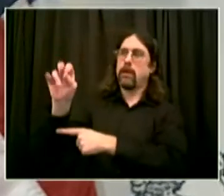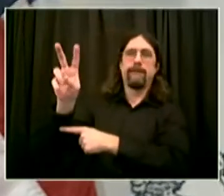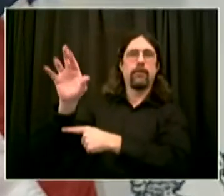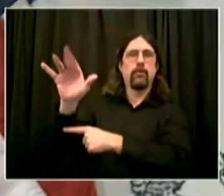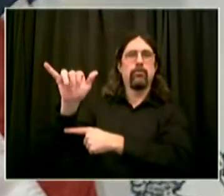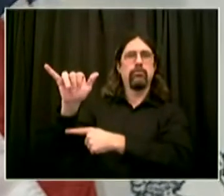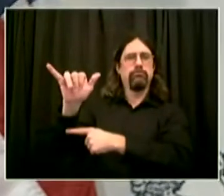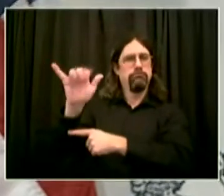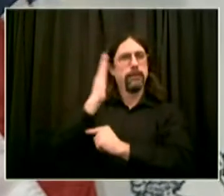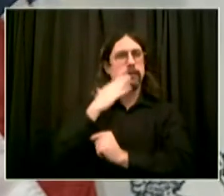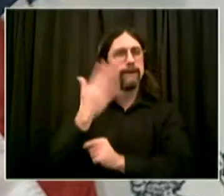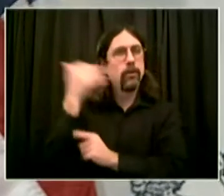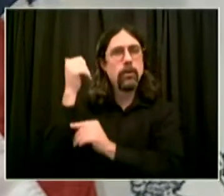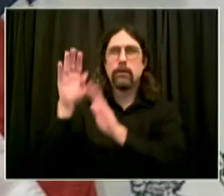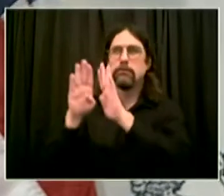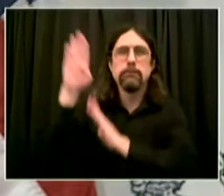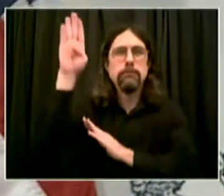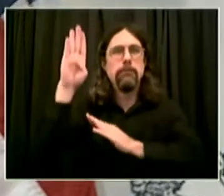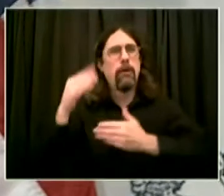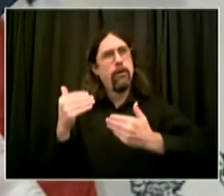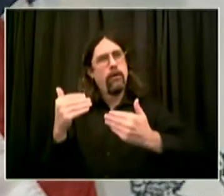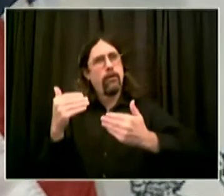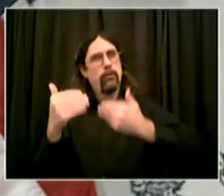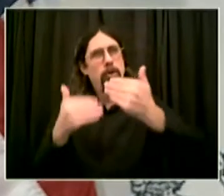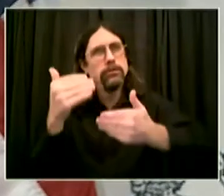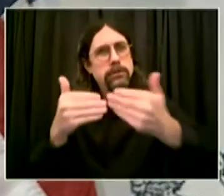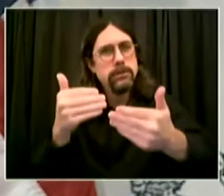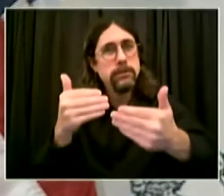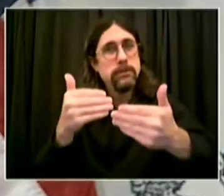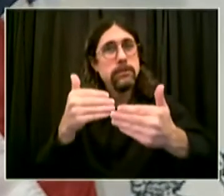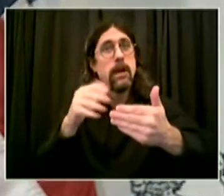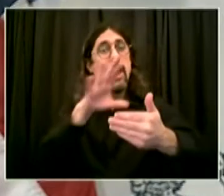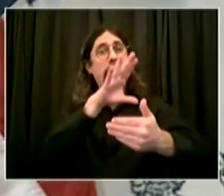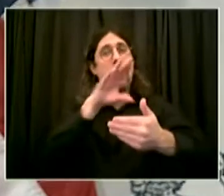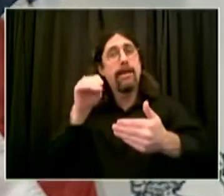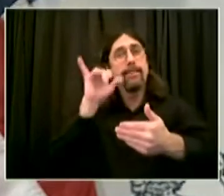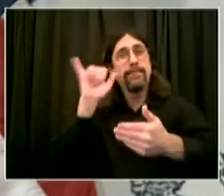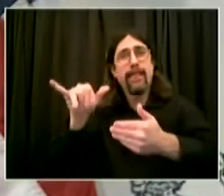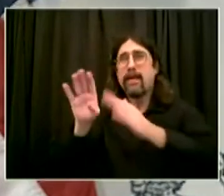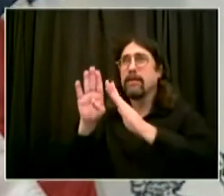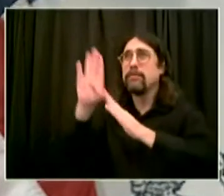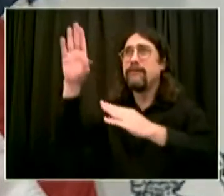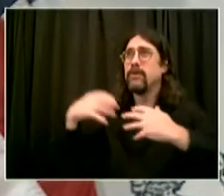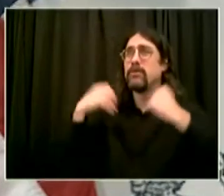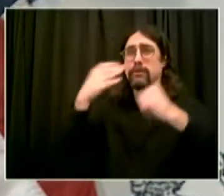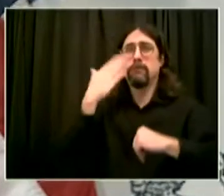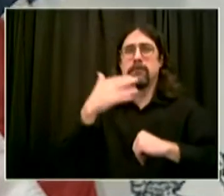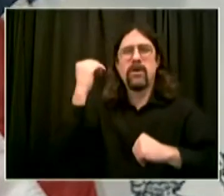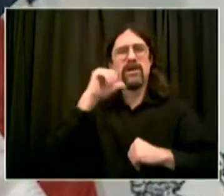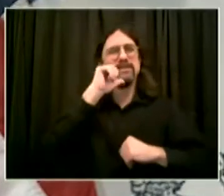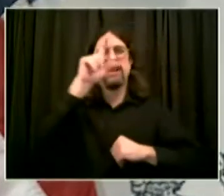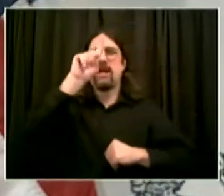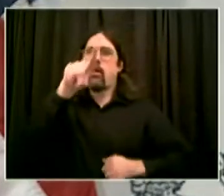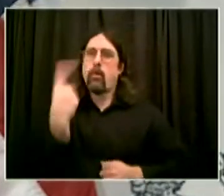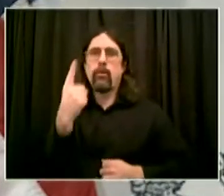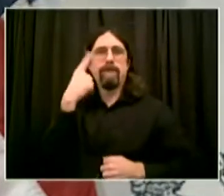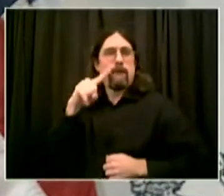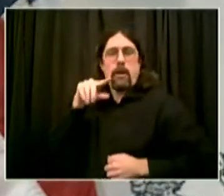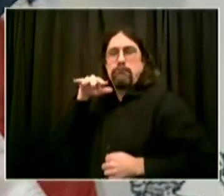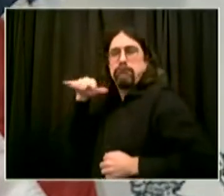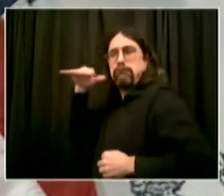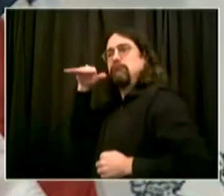COVID. Tonight I'm going to lay out a range of new actions we're going to take, but they all come back to that central concept. This city is going